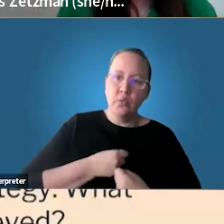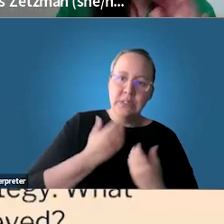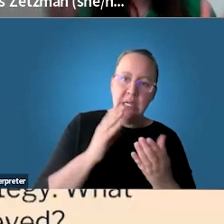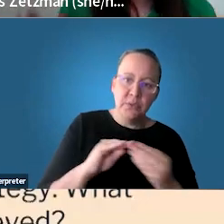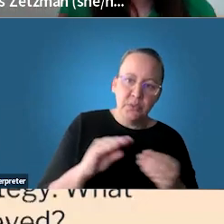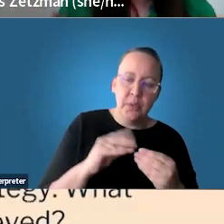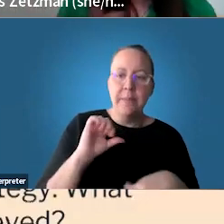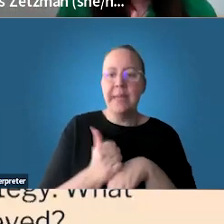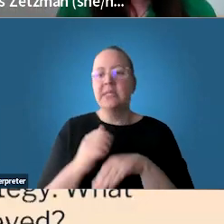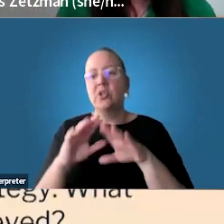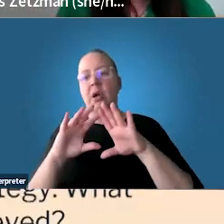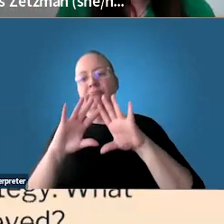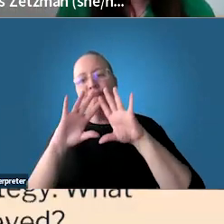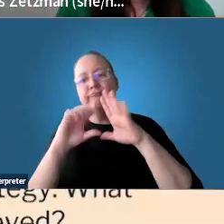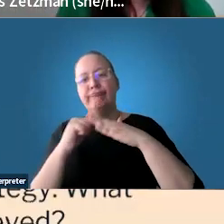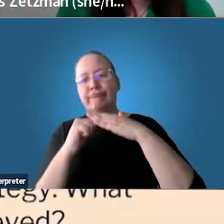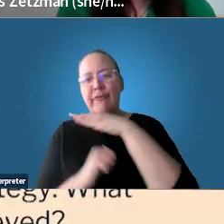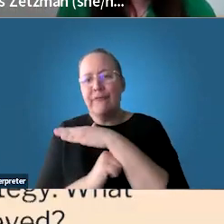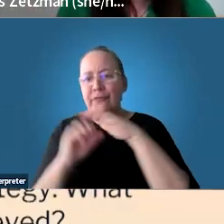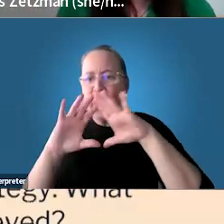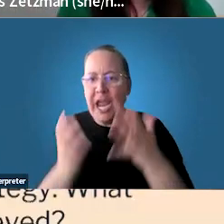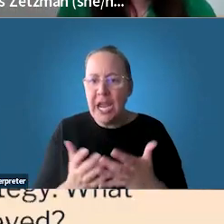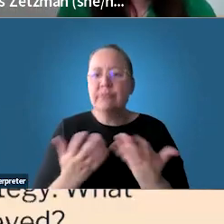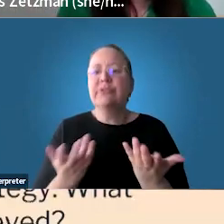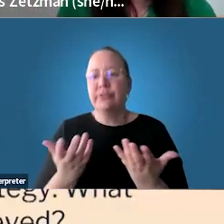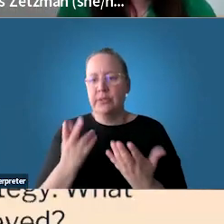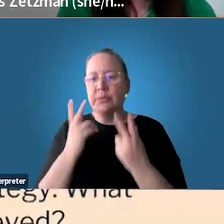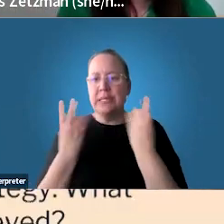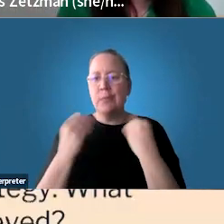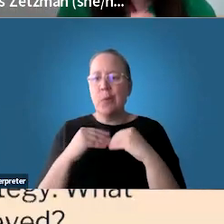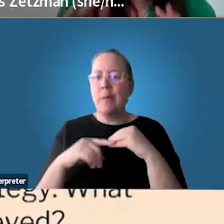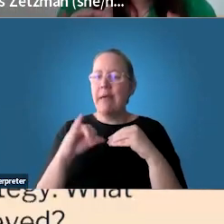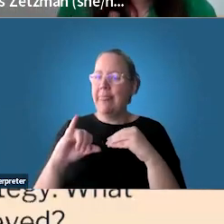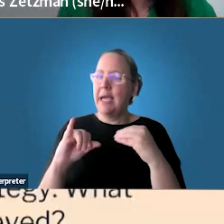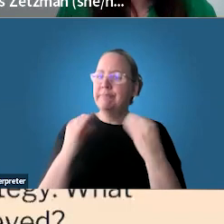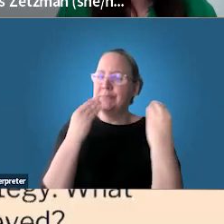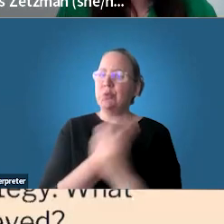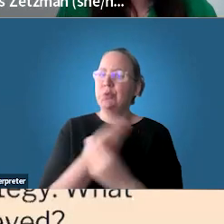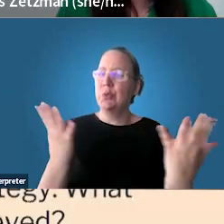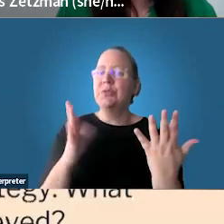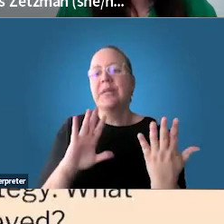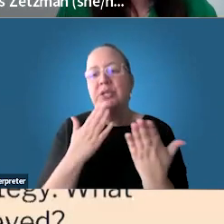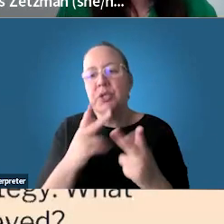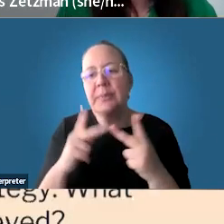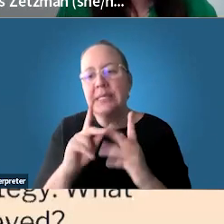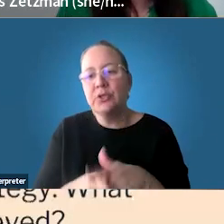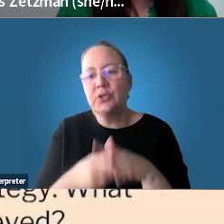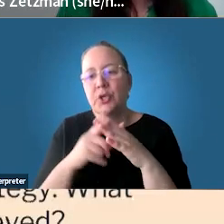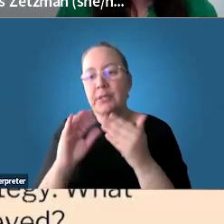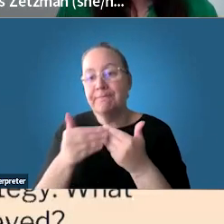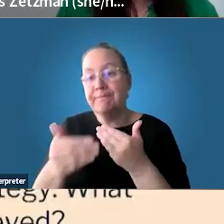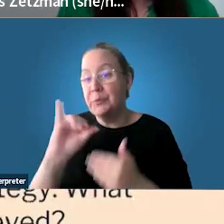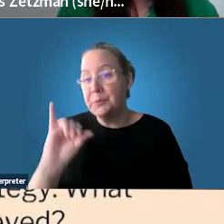certain frames or certain ways that we want to be seeing a lot of these told? So that's a really great place to dig into after